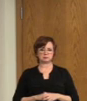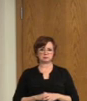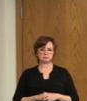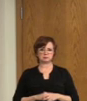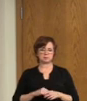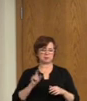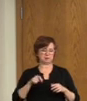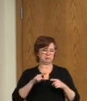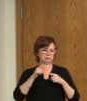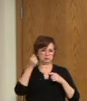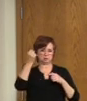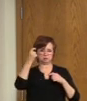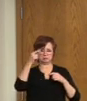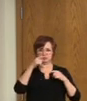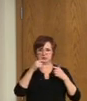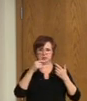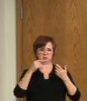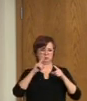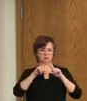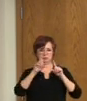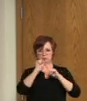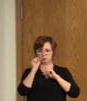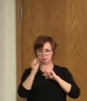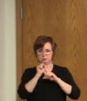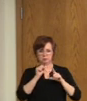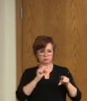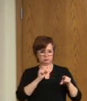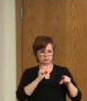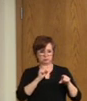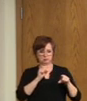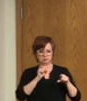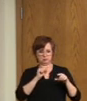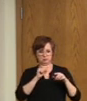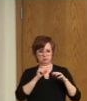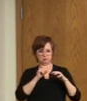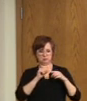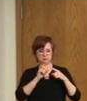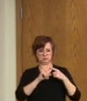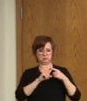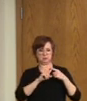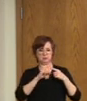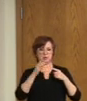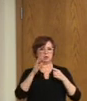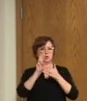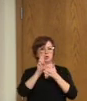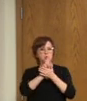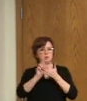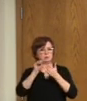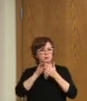which I described, where a person may be coming into a household as a child who's returning home from